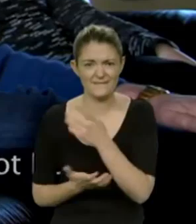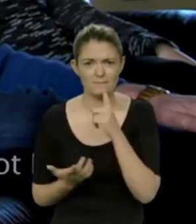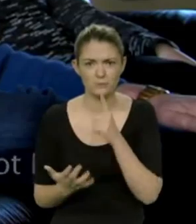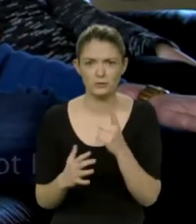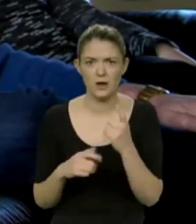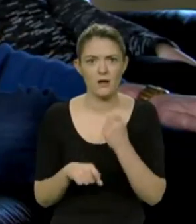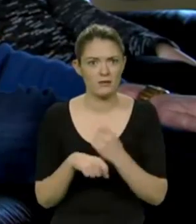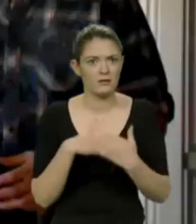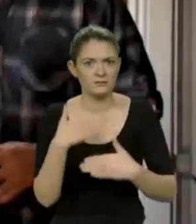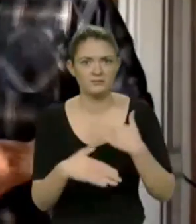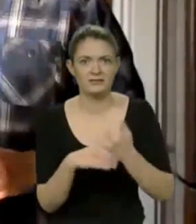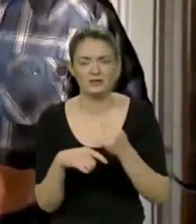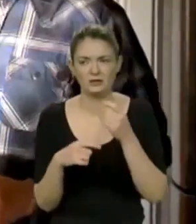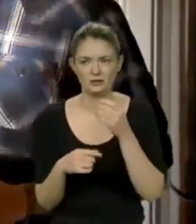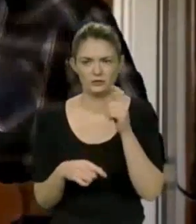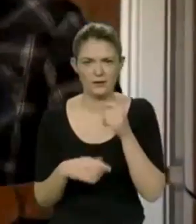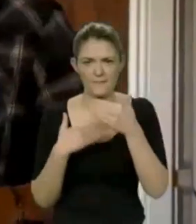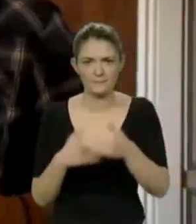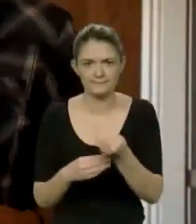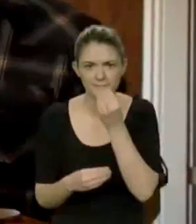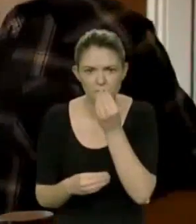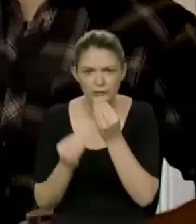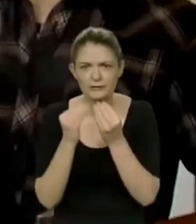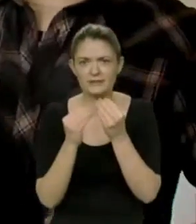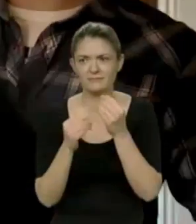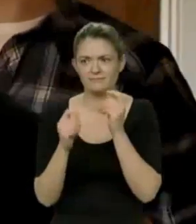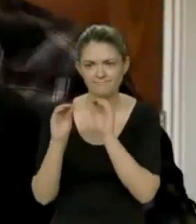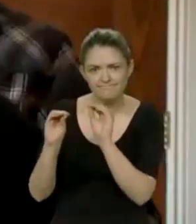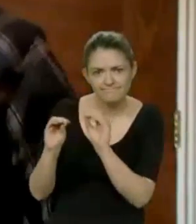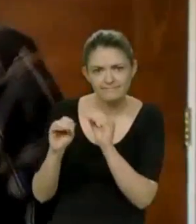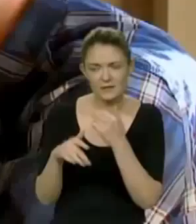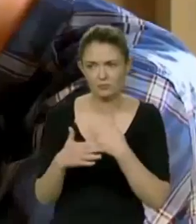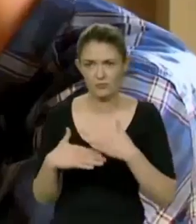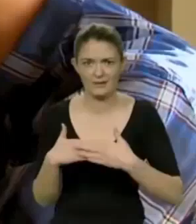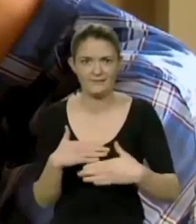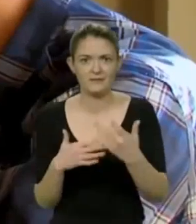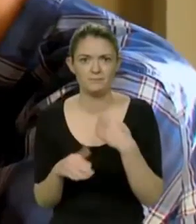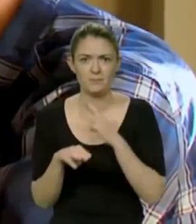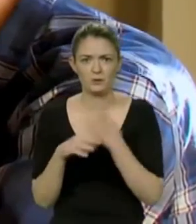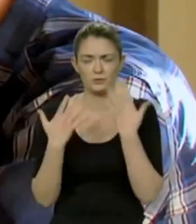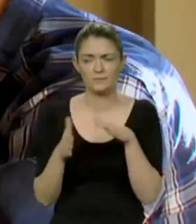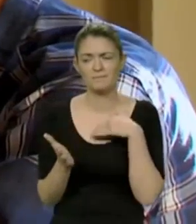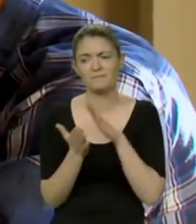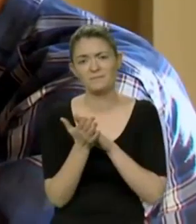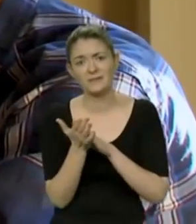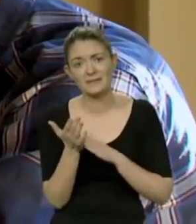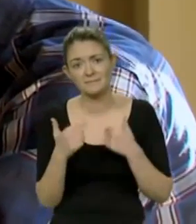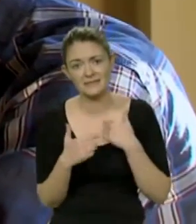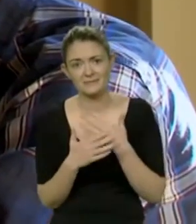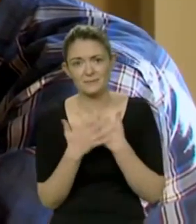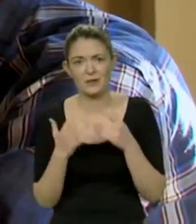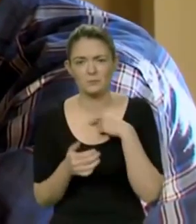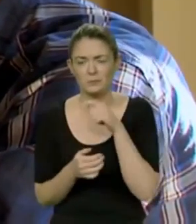and it's hard going, and there's an attrition rate and all the rest of it. Like, my mother shows that she misses me more, but I'd say my